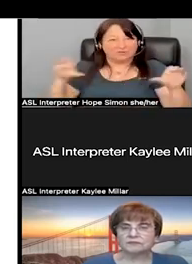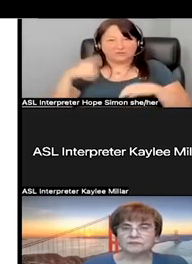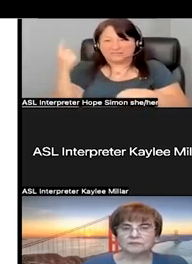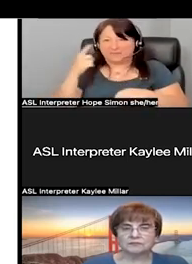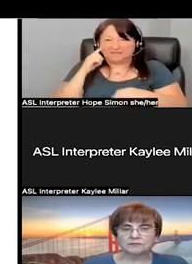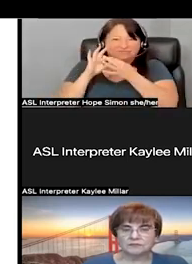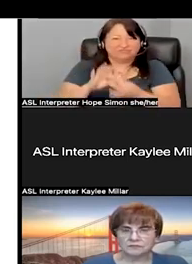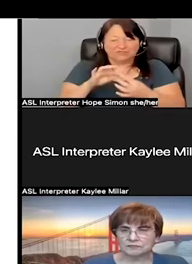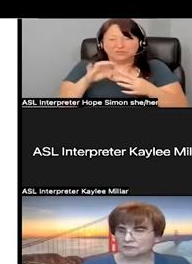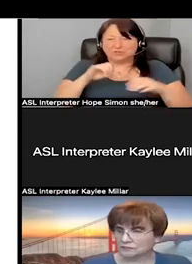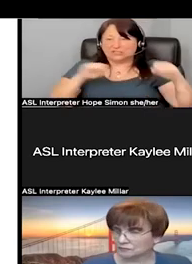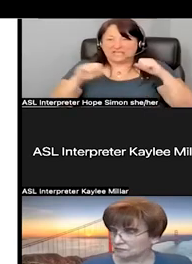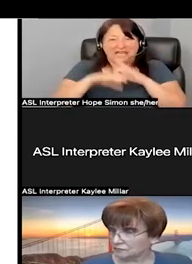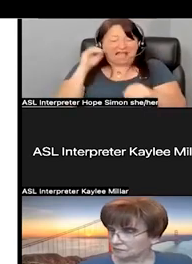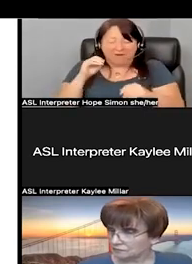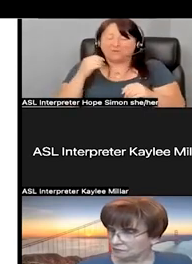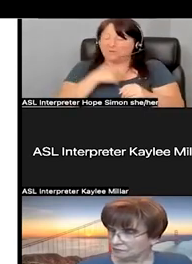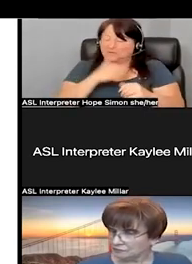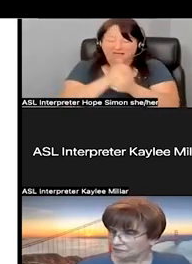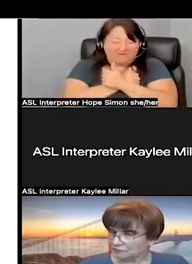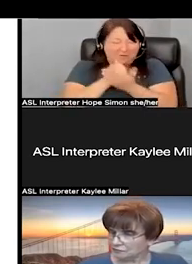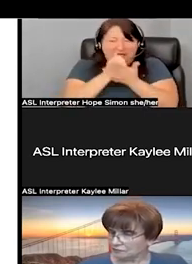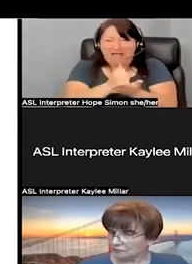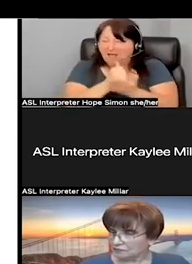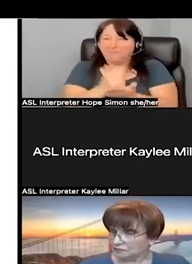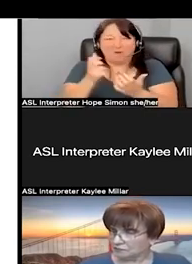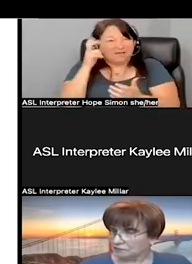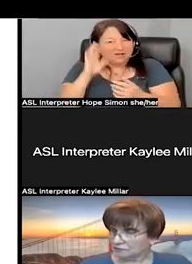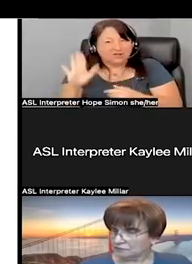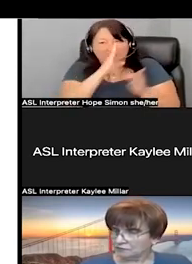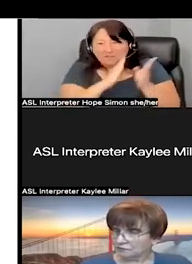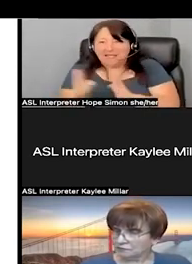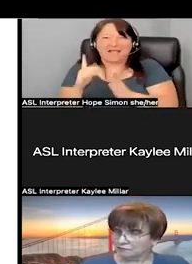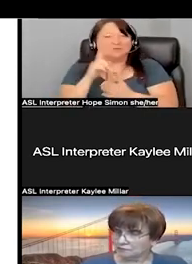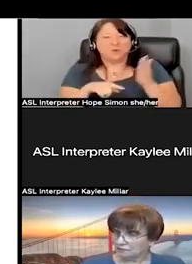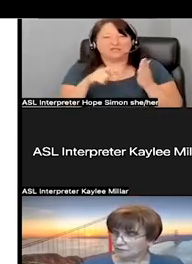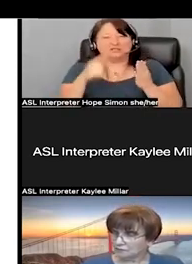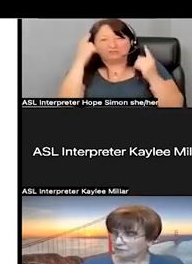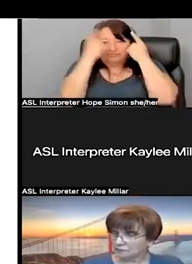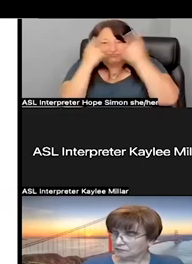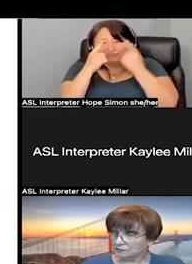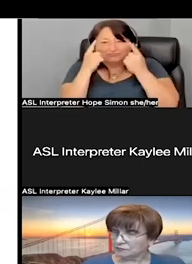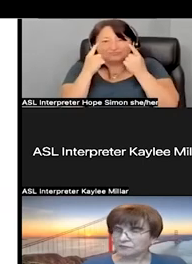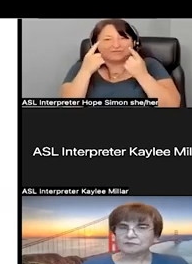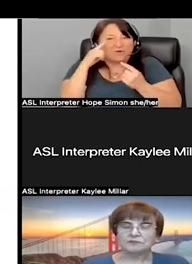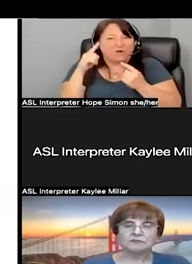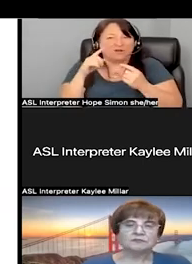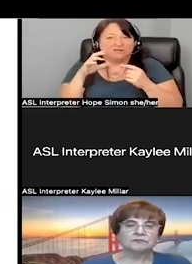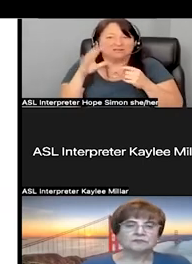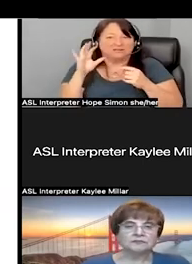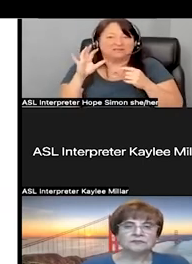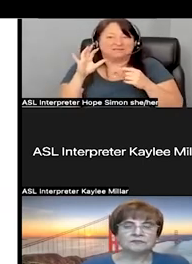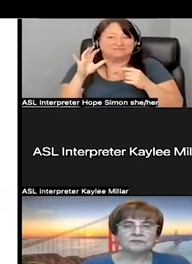that and love to help you with it. But I'd like to hear about some of your plans that you might be thinking about for ShakeOut, or if you